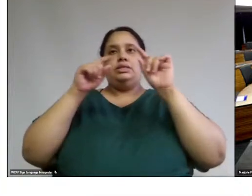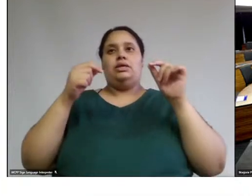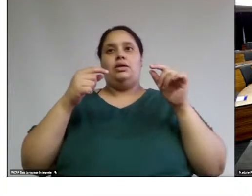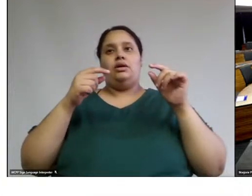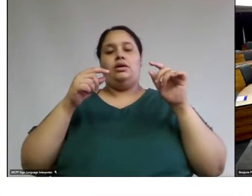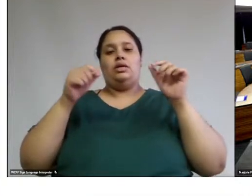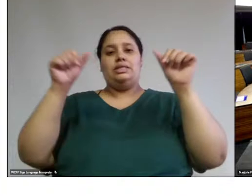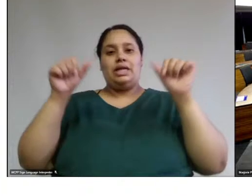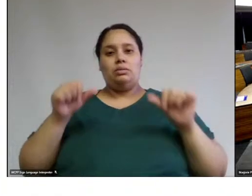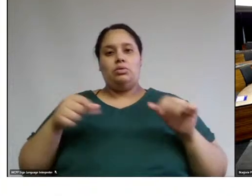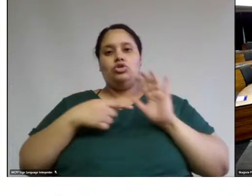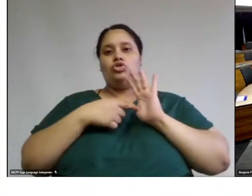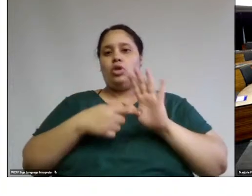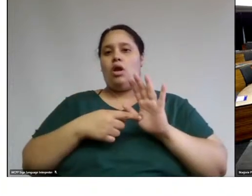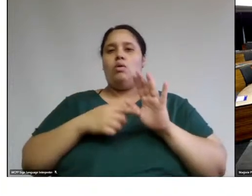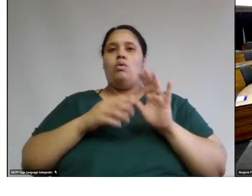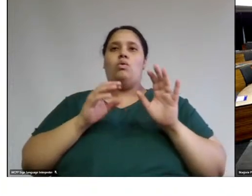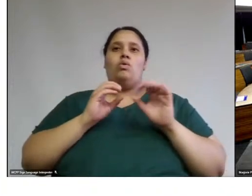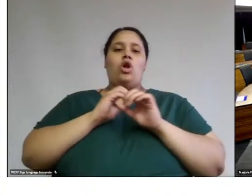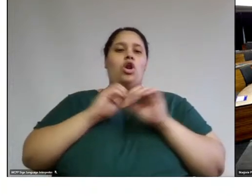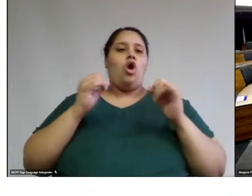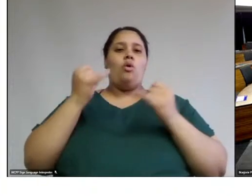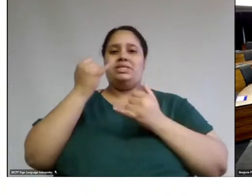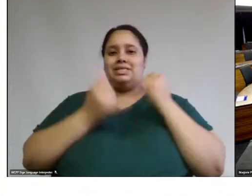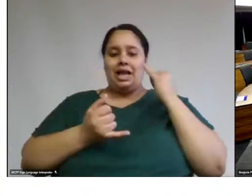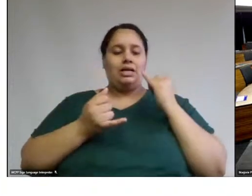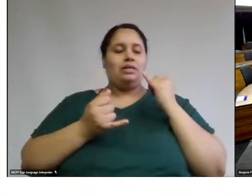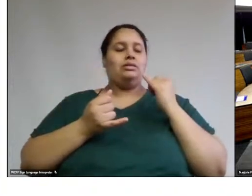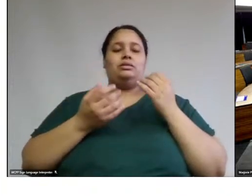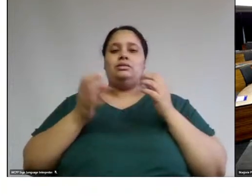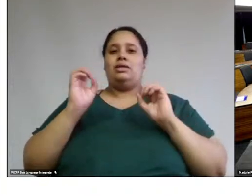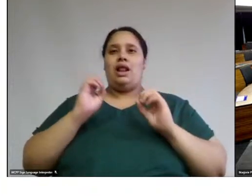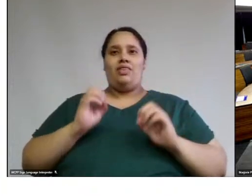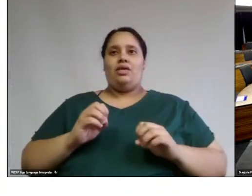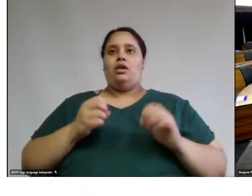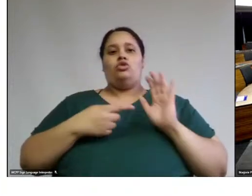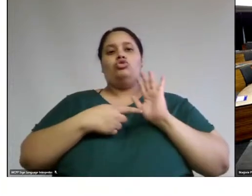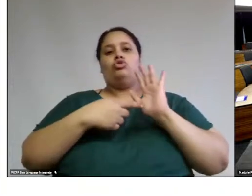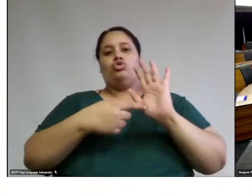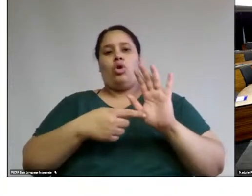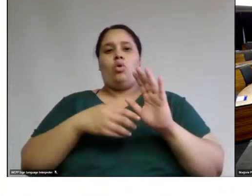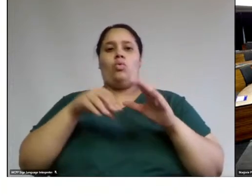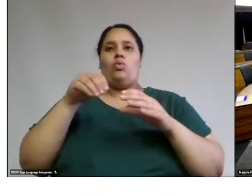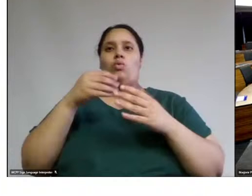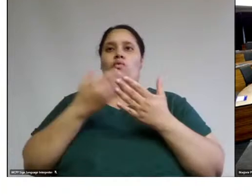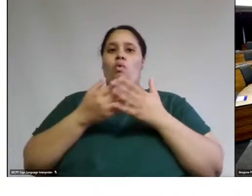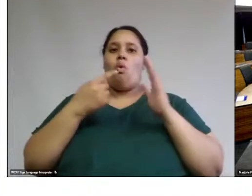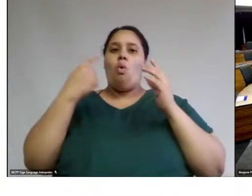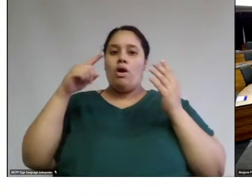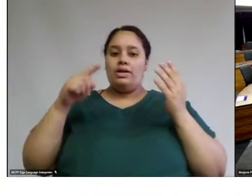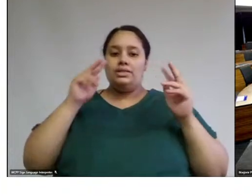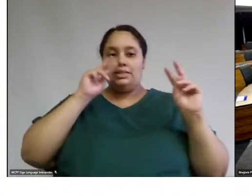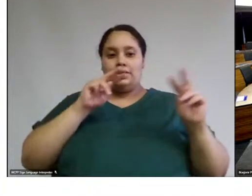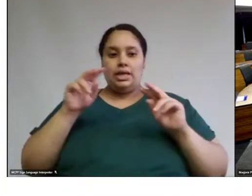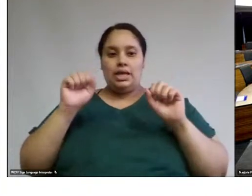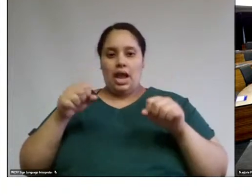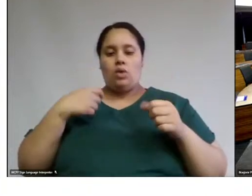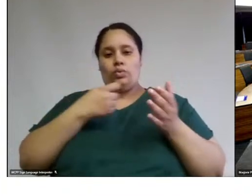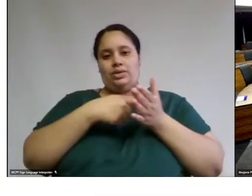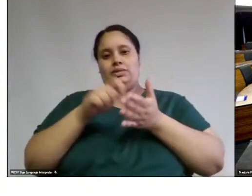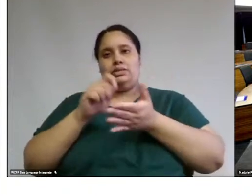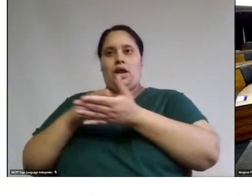no material misstatements in your financial statements that have been presented to the auditors for auditing and which we are signing off